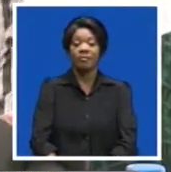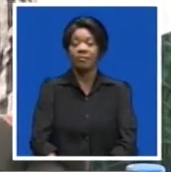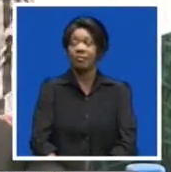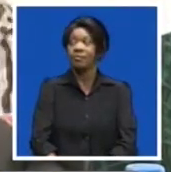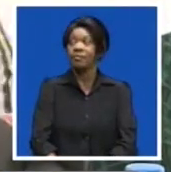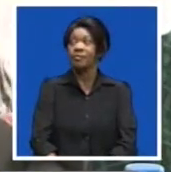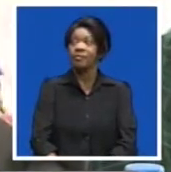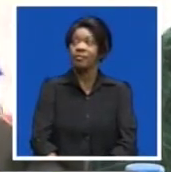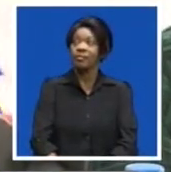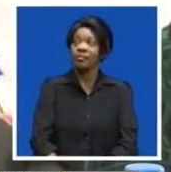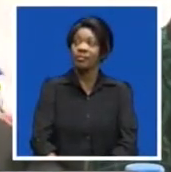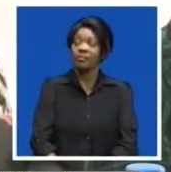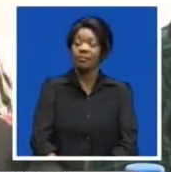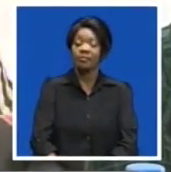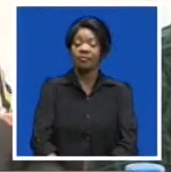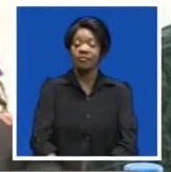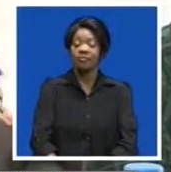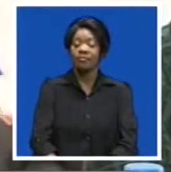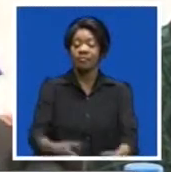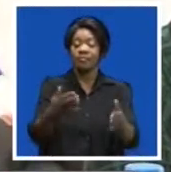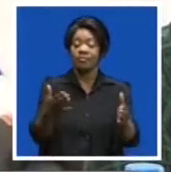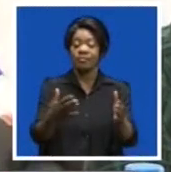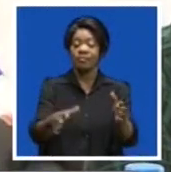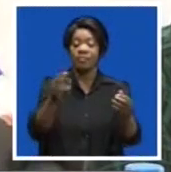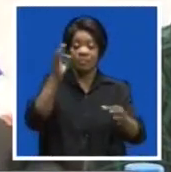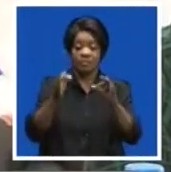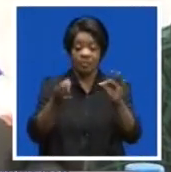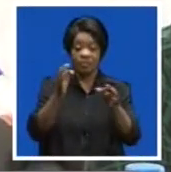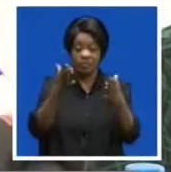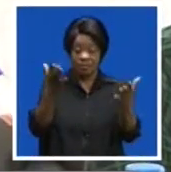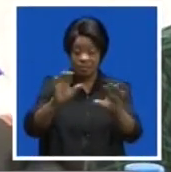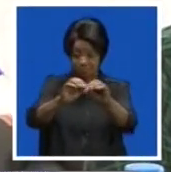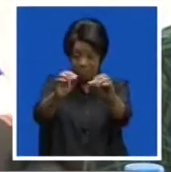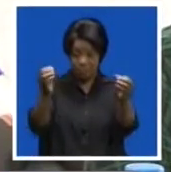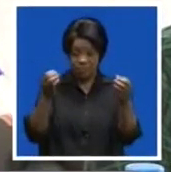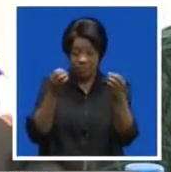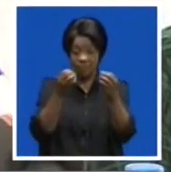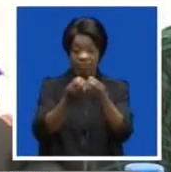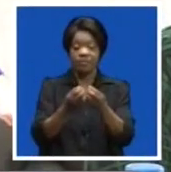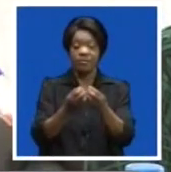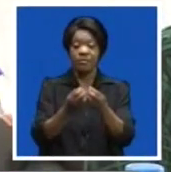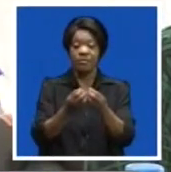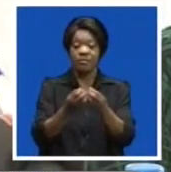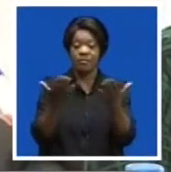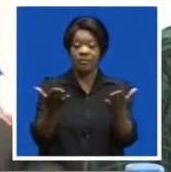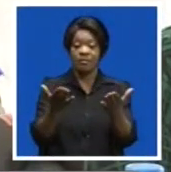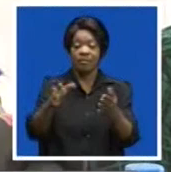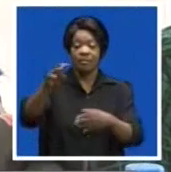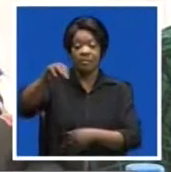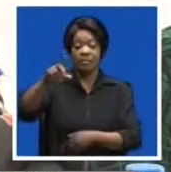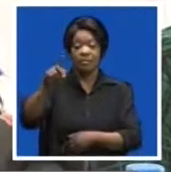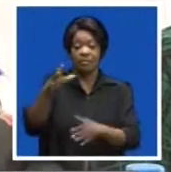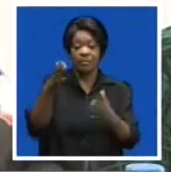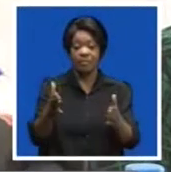but it's true. He's been held captive by some organizations where he undertook to say his members of parliament would